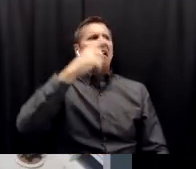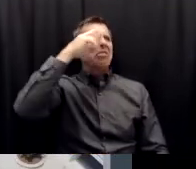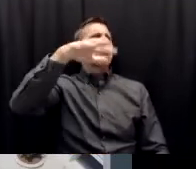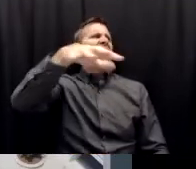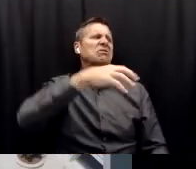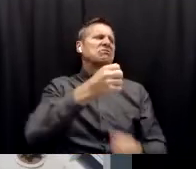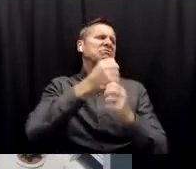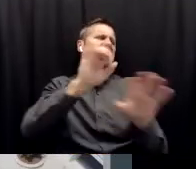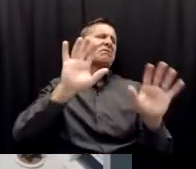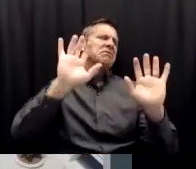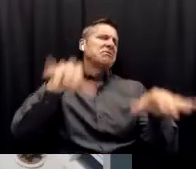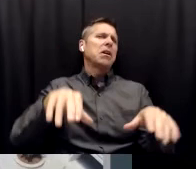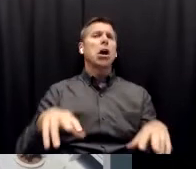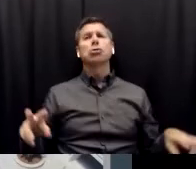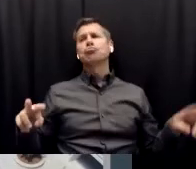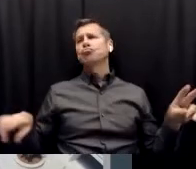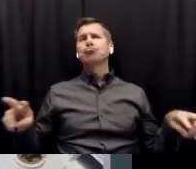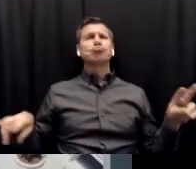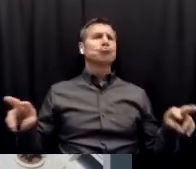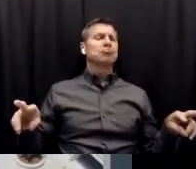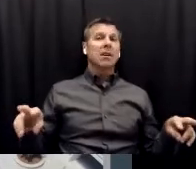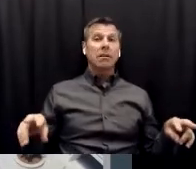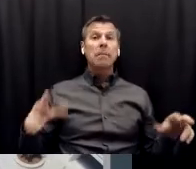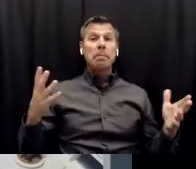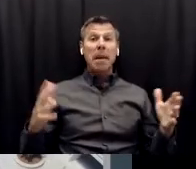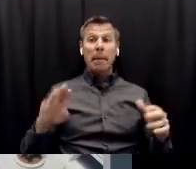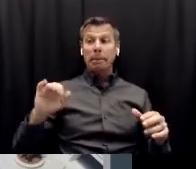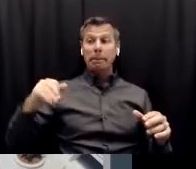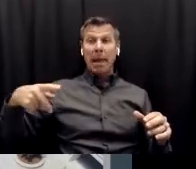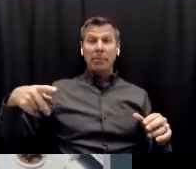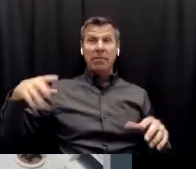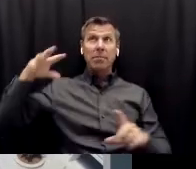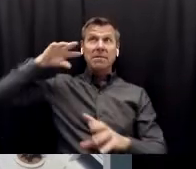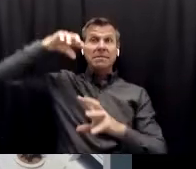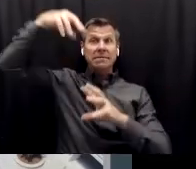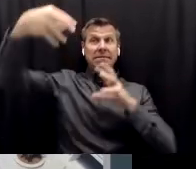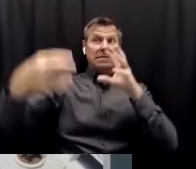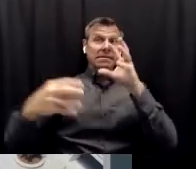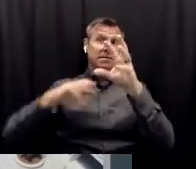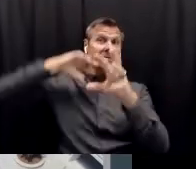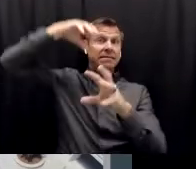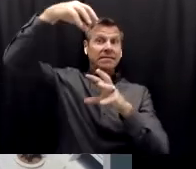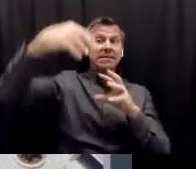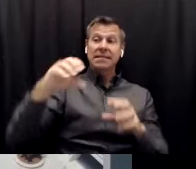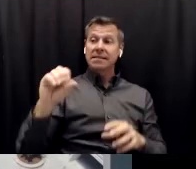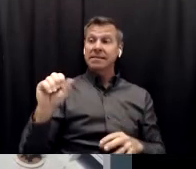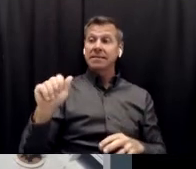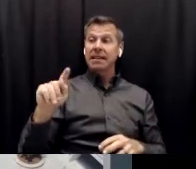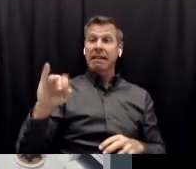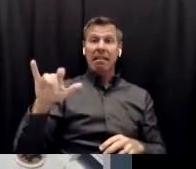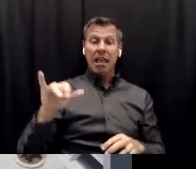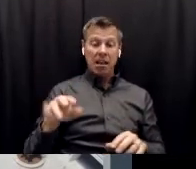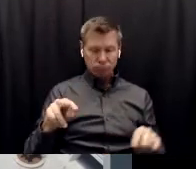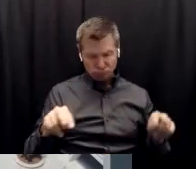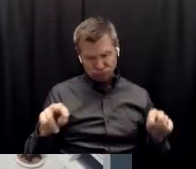all we're doing is just looking at satellite maps. During the day, if we do our pre-flight planning and we print